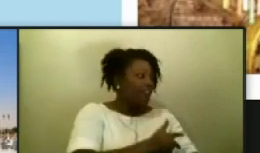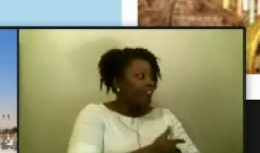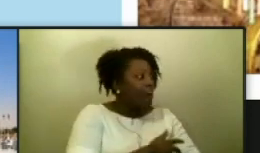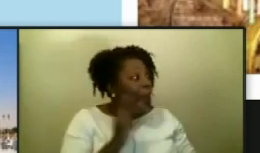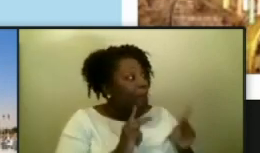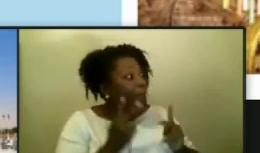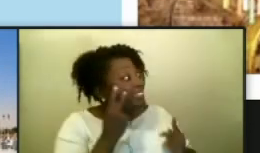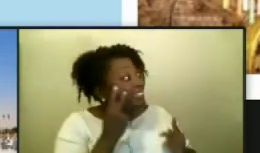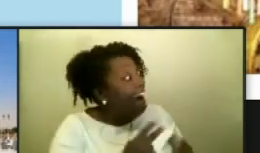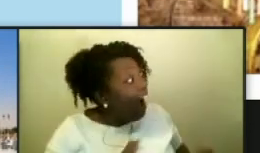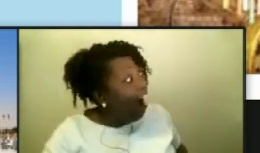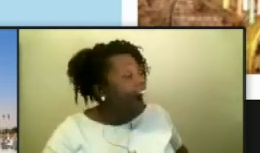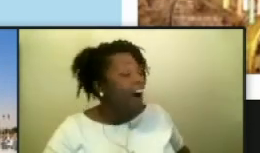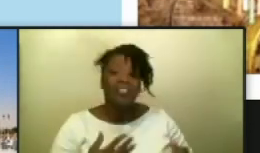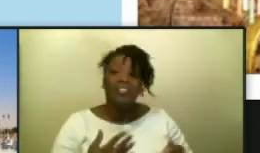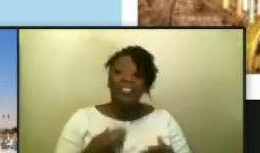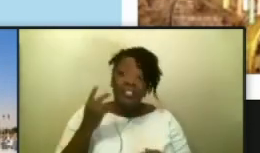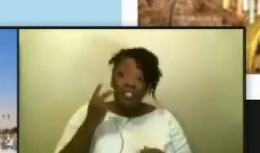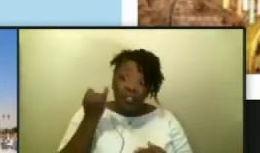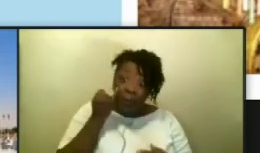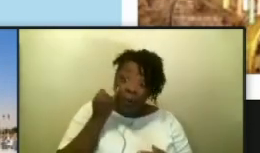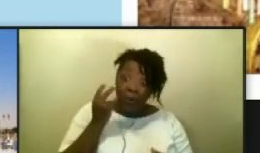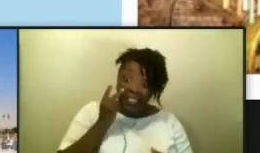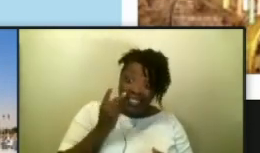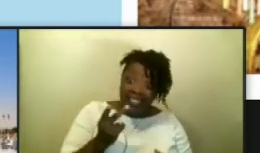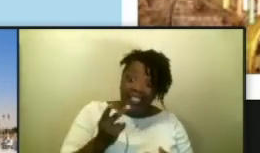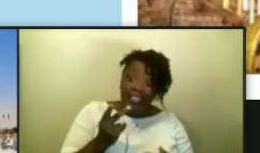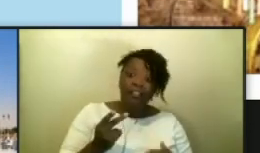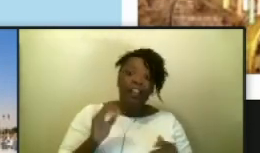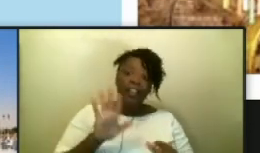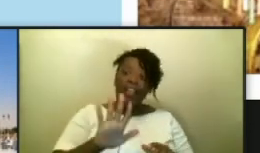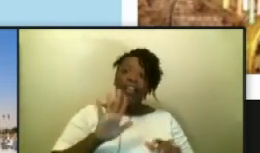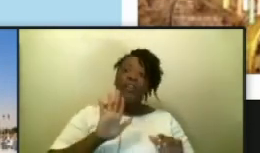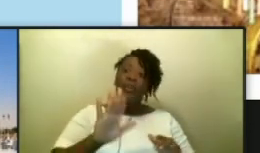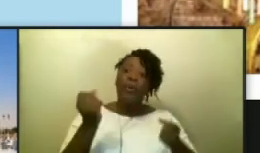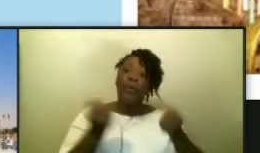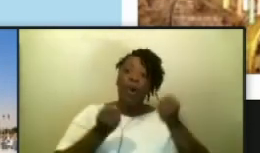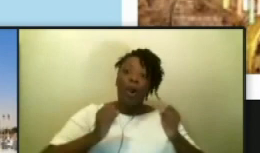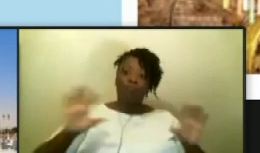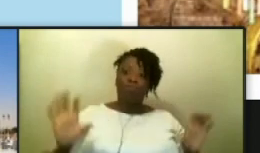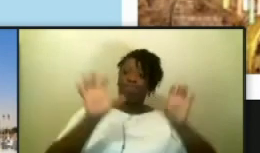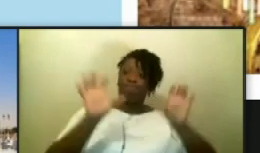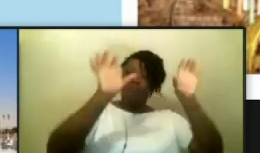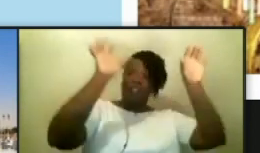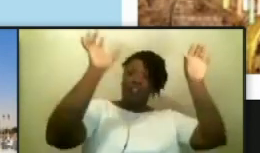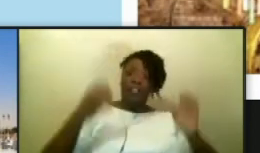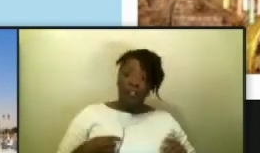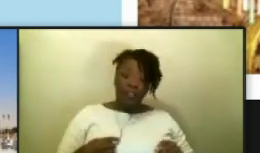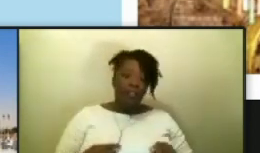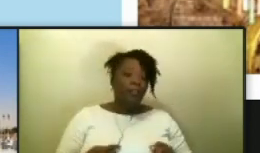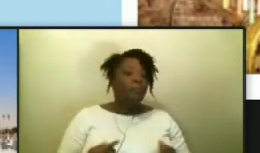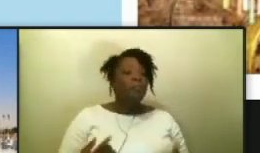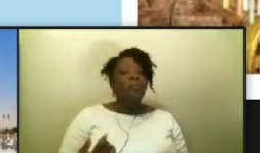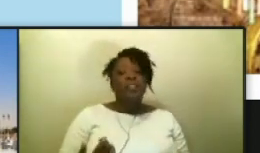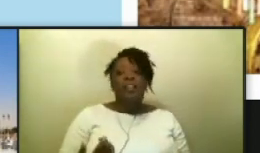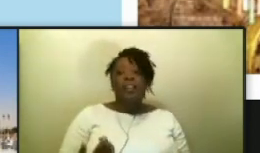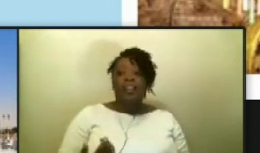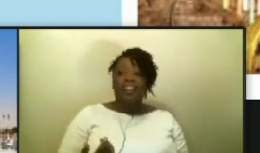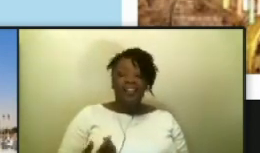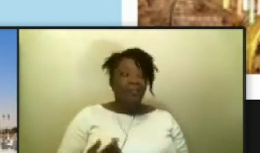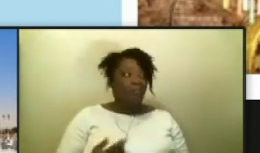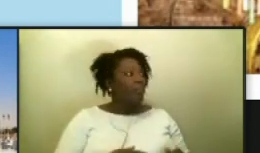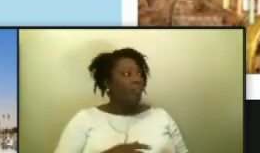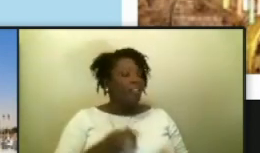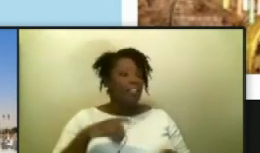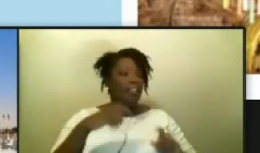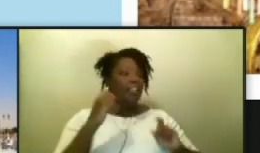amazing time for, and I know I have 1 minute, for children. This is their time where they get some money from their uncles, aunts, a time for you to wear your